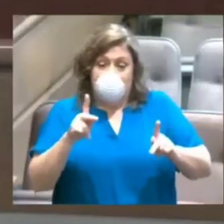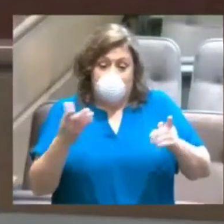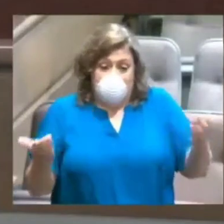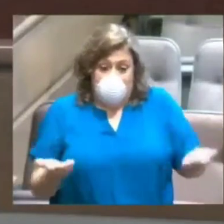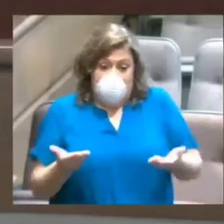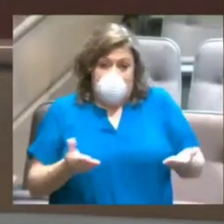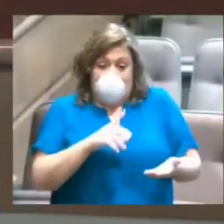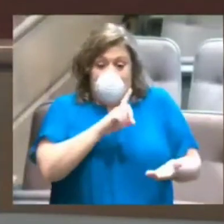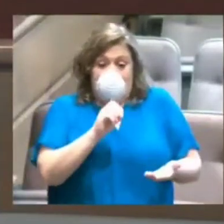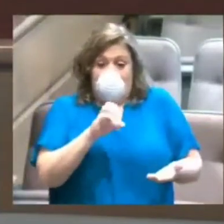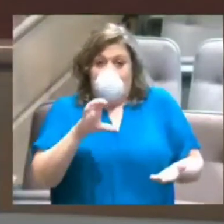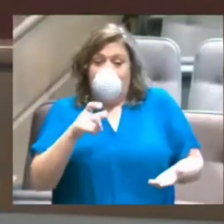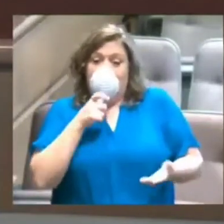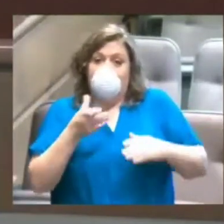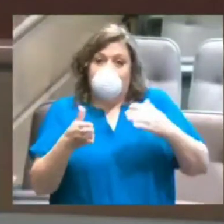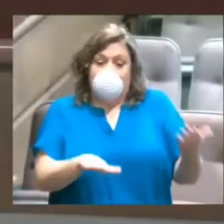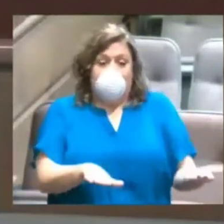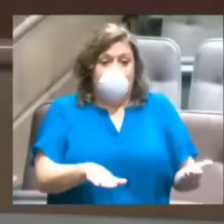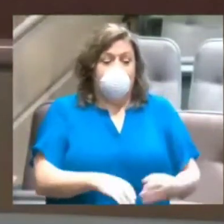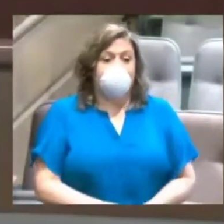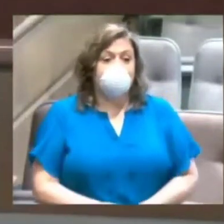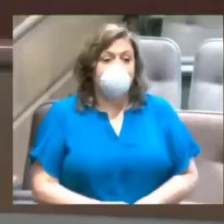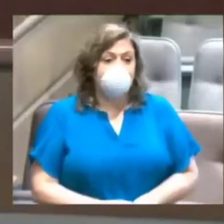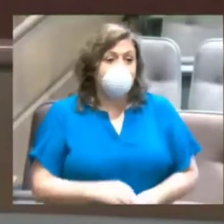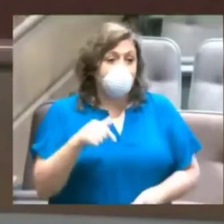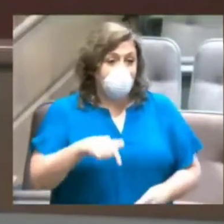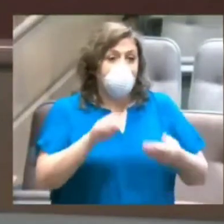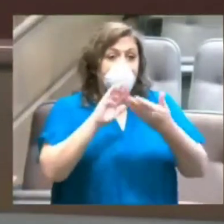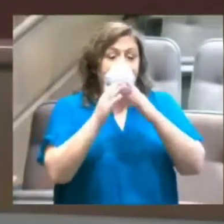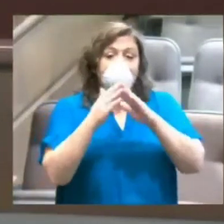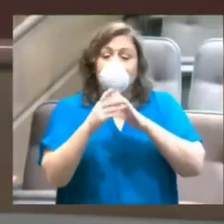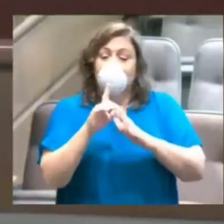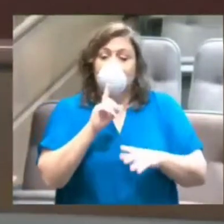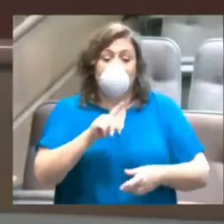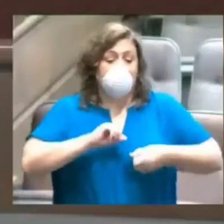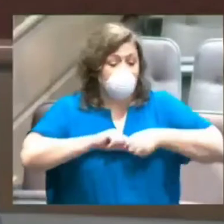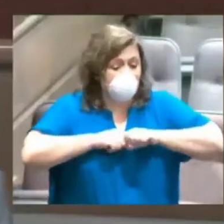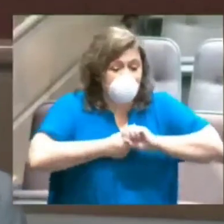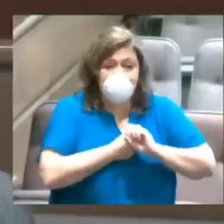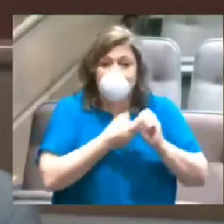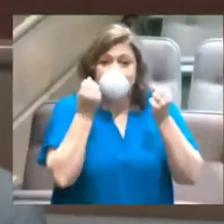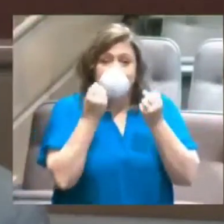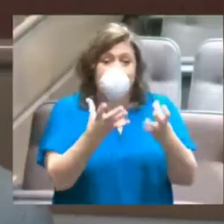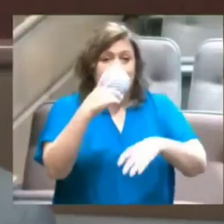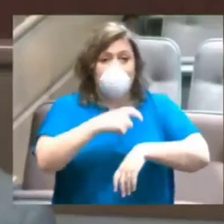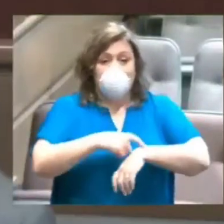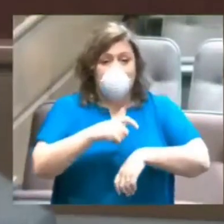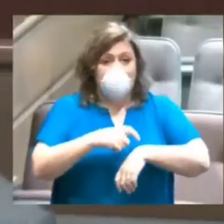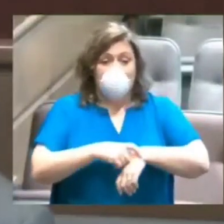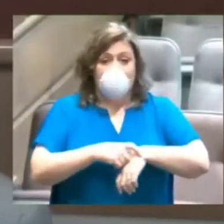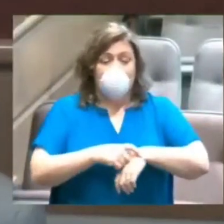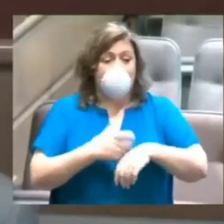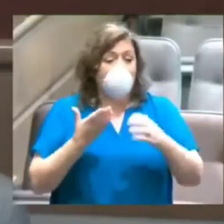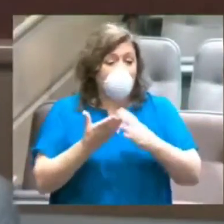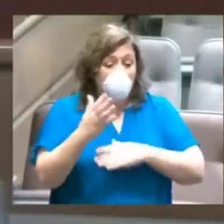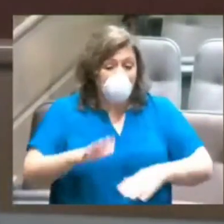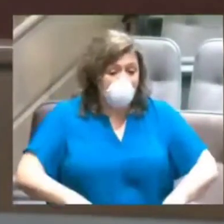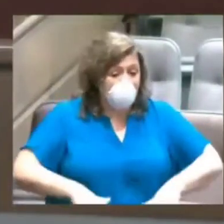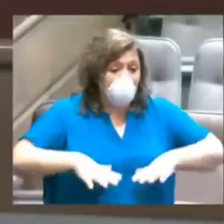lives. This community has been devastated many times by floods,